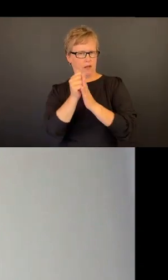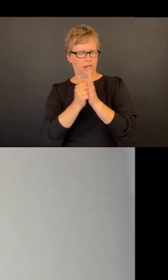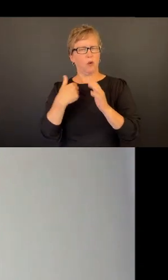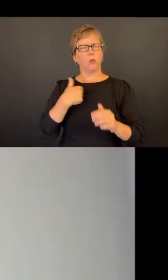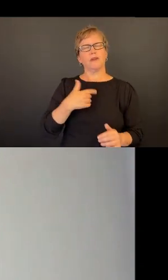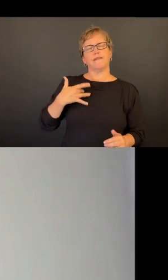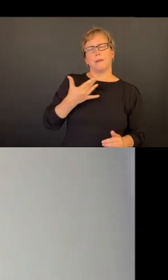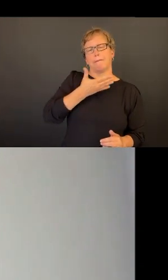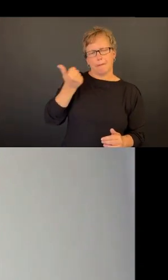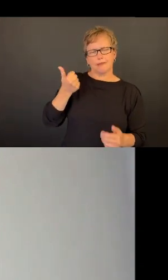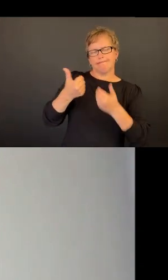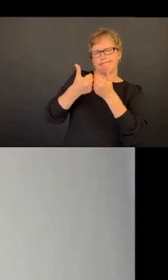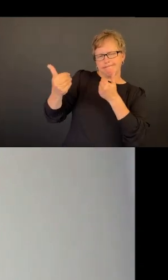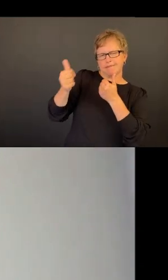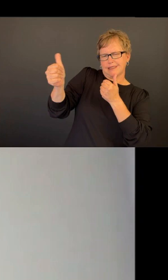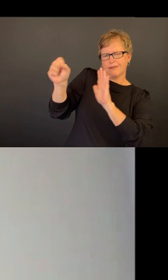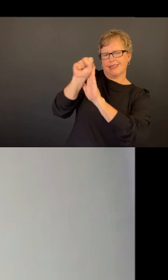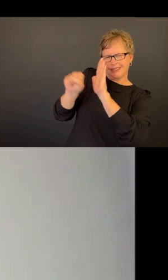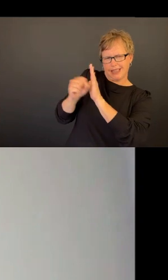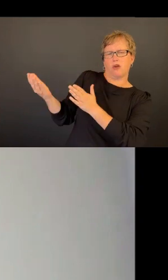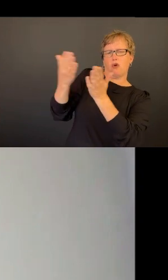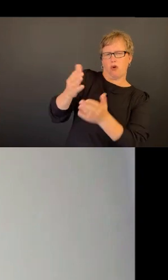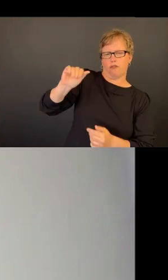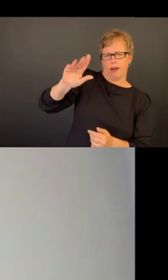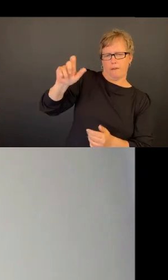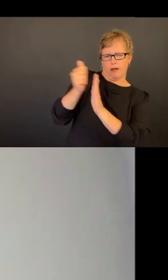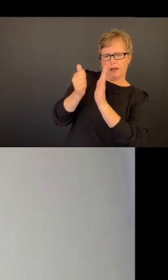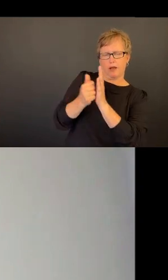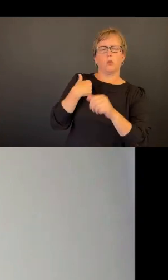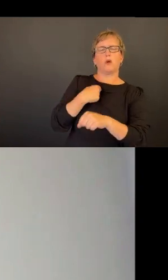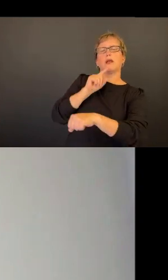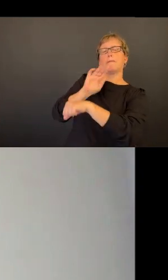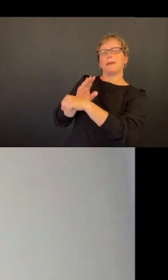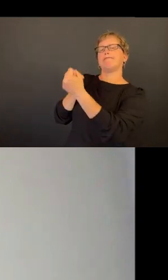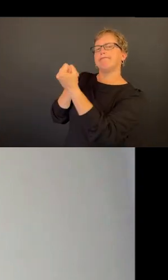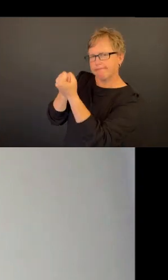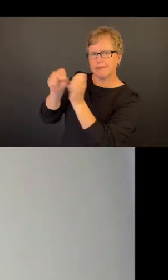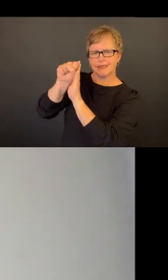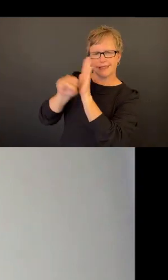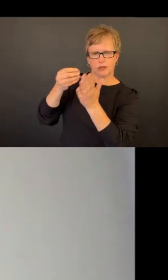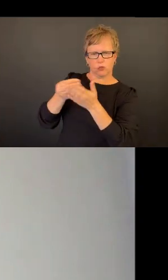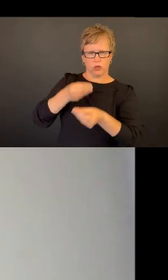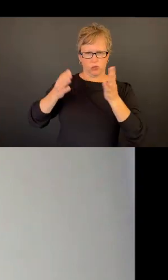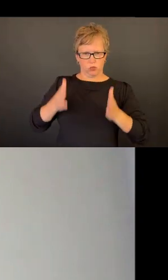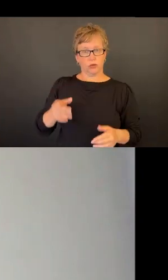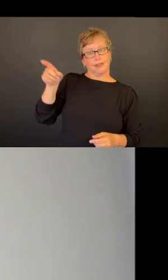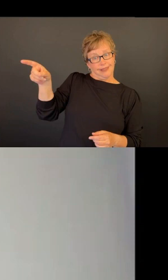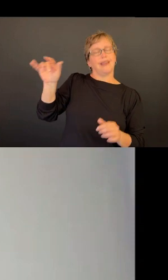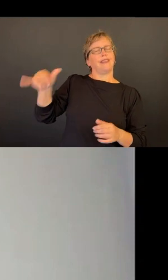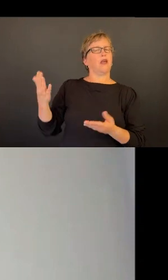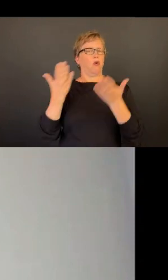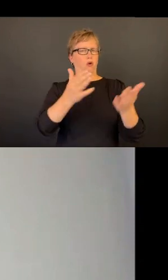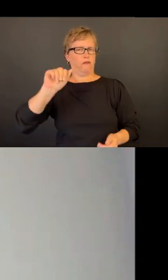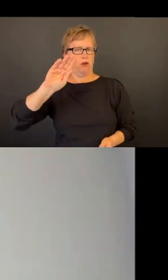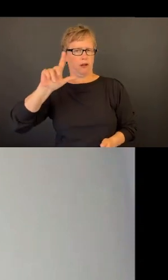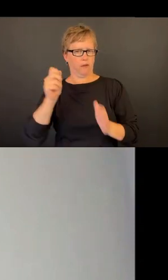all. And the reason we don't offer ABLE accounts is we feel that they are best offered through the states. So what we do is support the